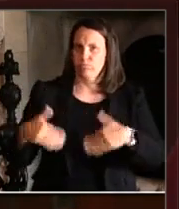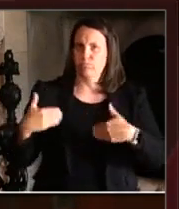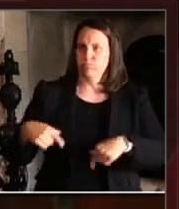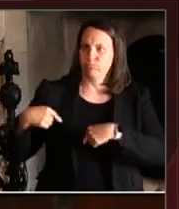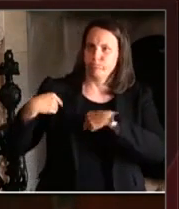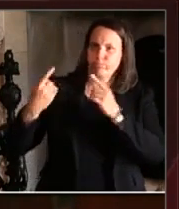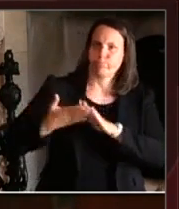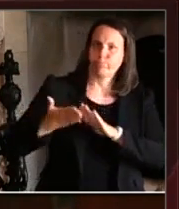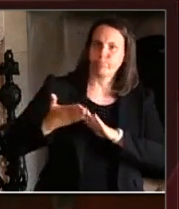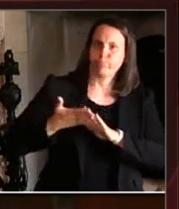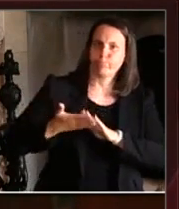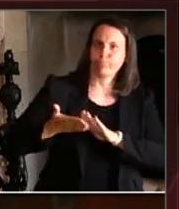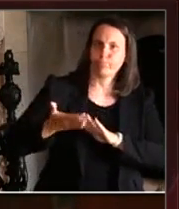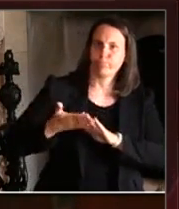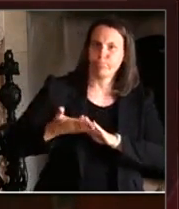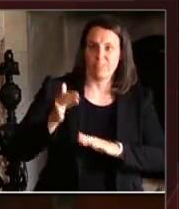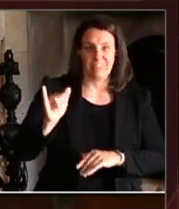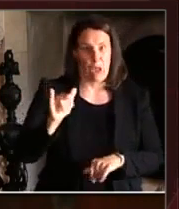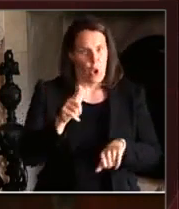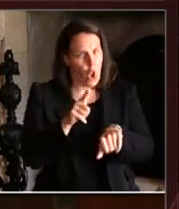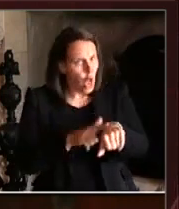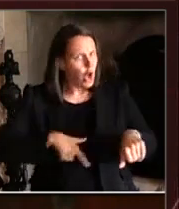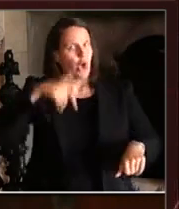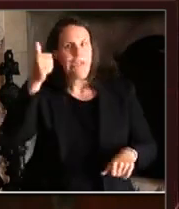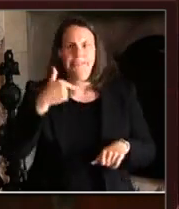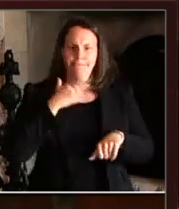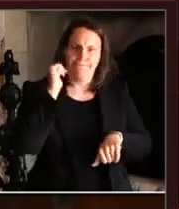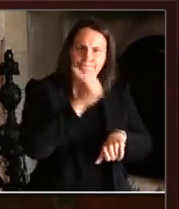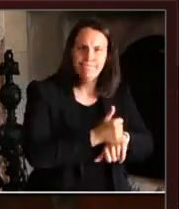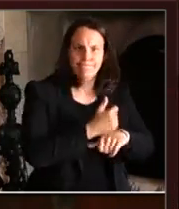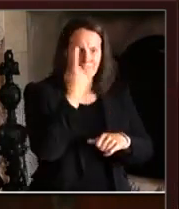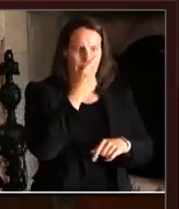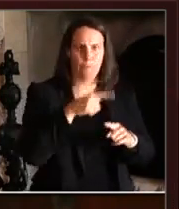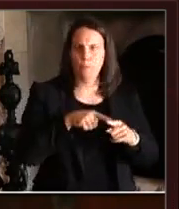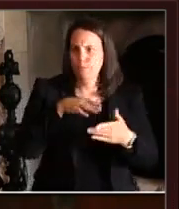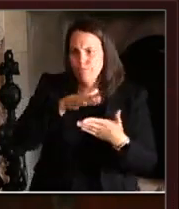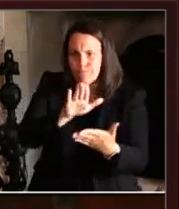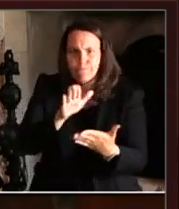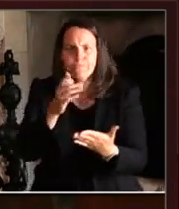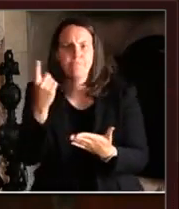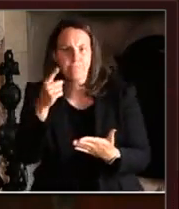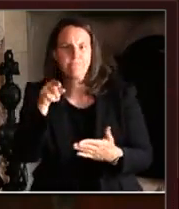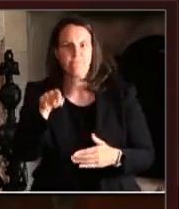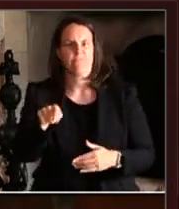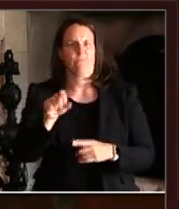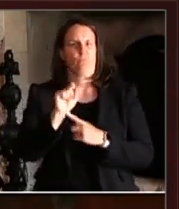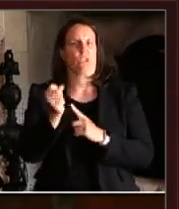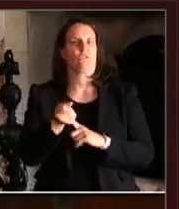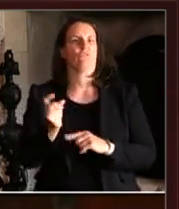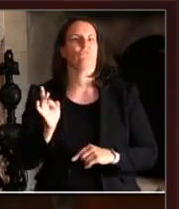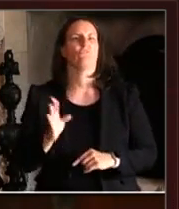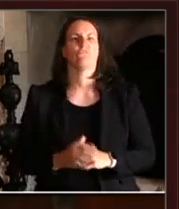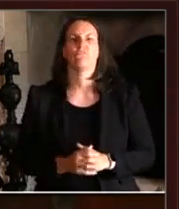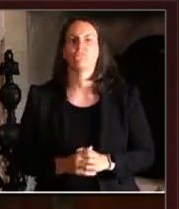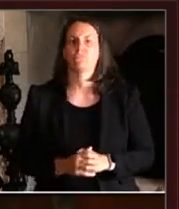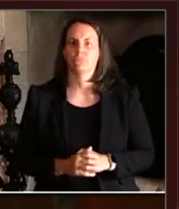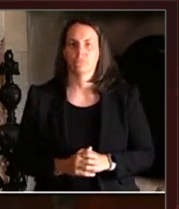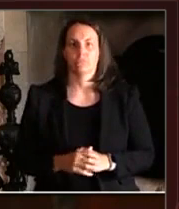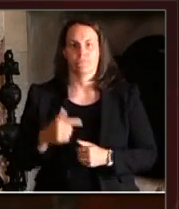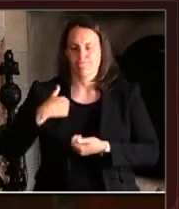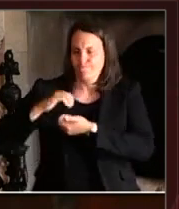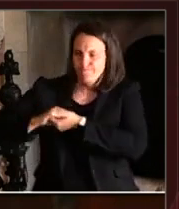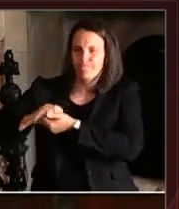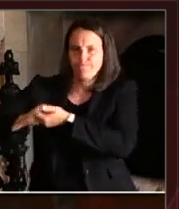and boy, have the people at the SEOC and their many public and private partners accomplished a lot in these